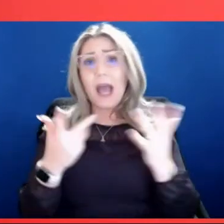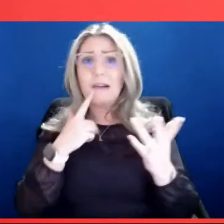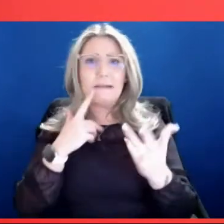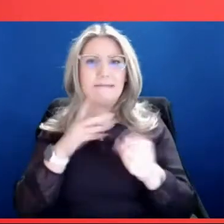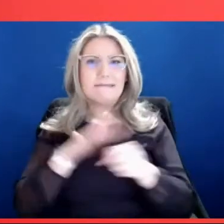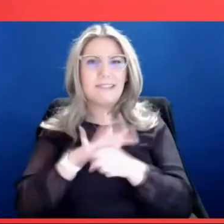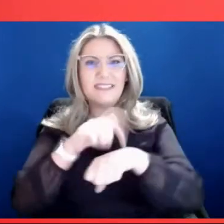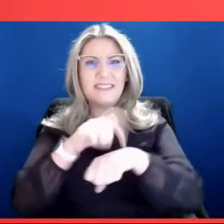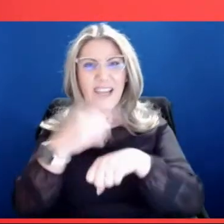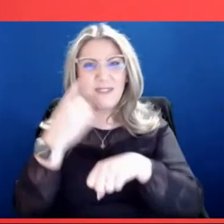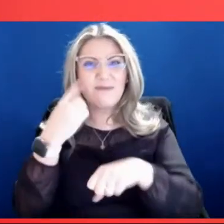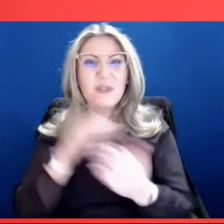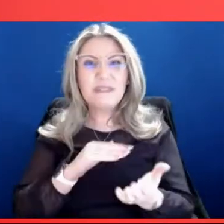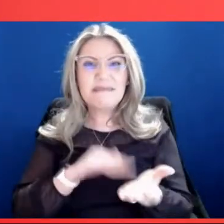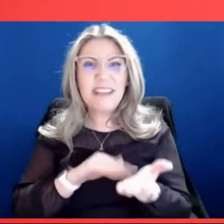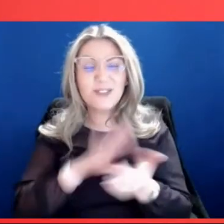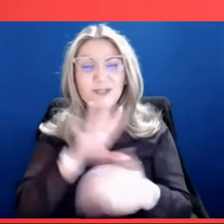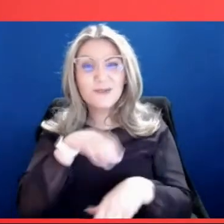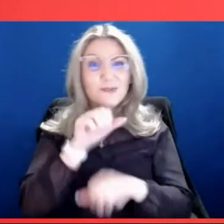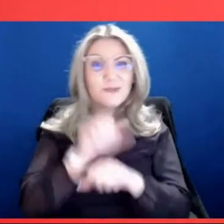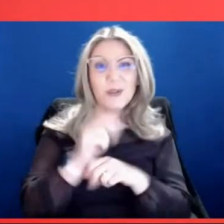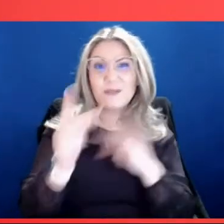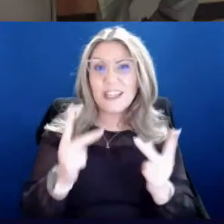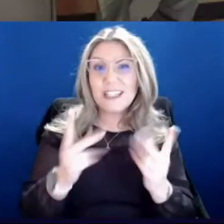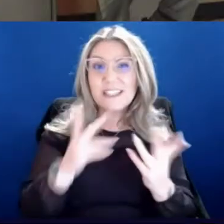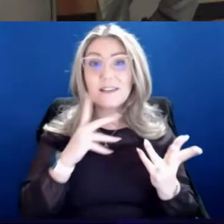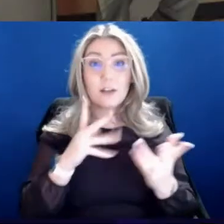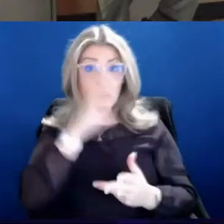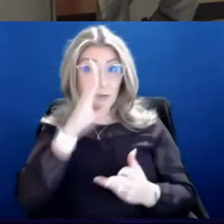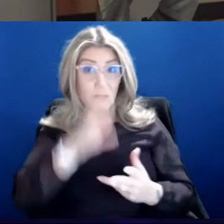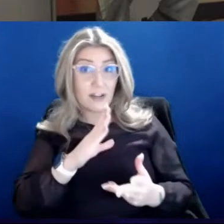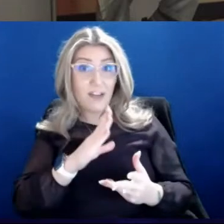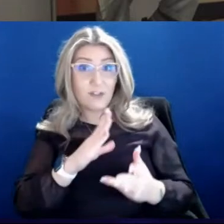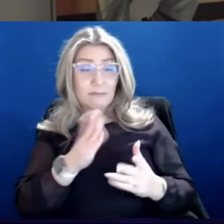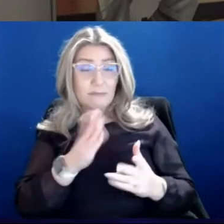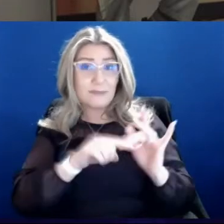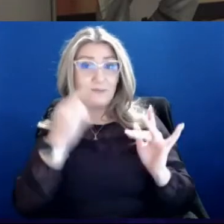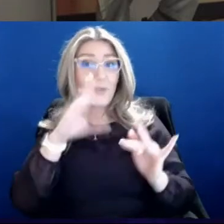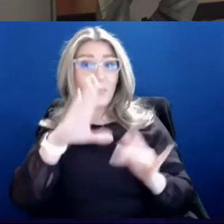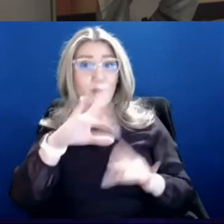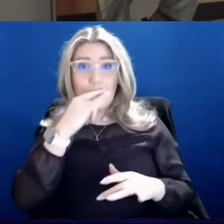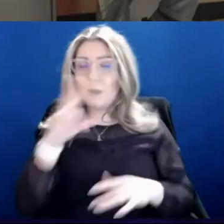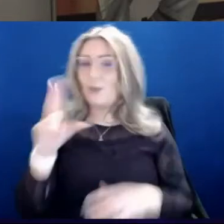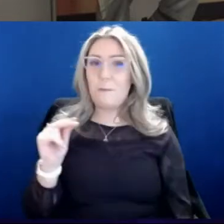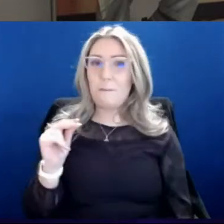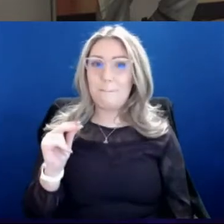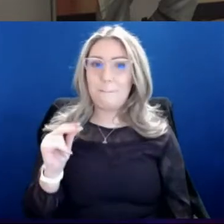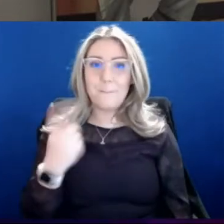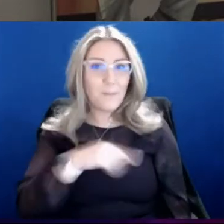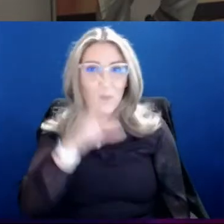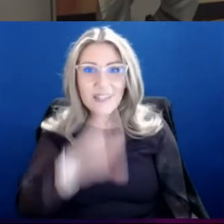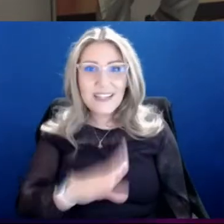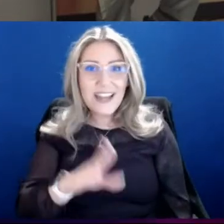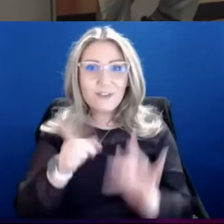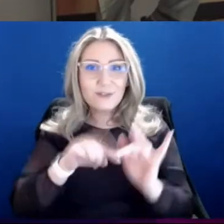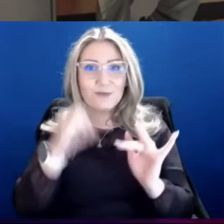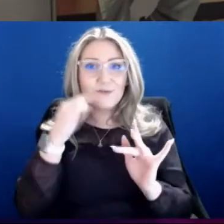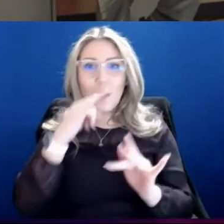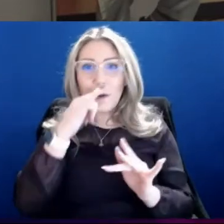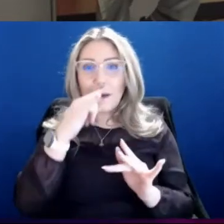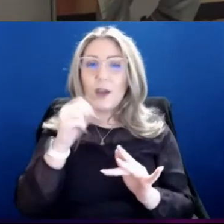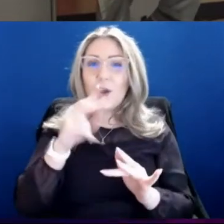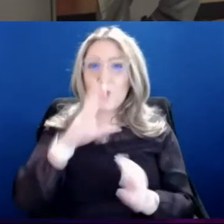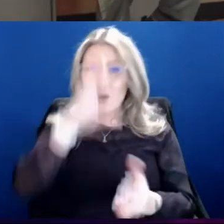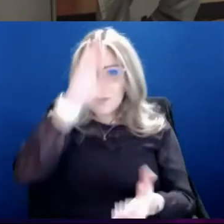doctor's a doctor's visit? But you'd never skip one for your kid. No. Yeah, we would never skip one, or we'd make our spouses go to their